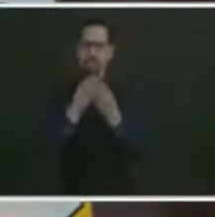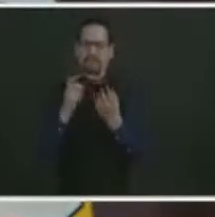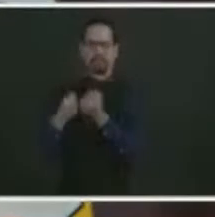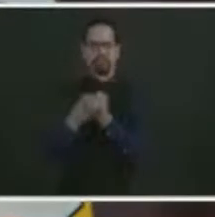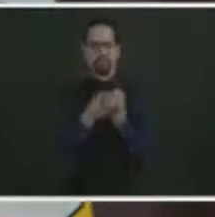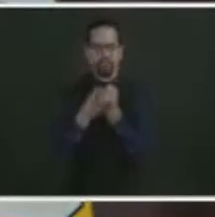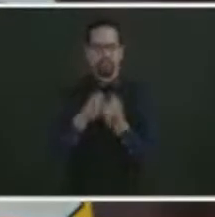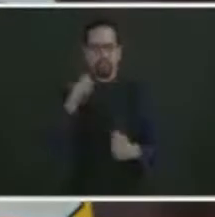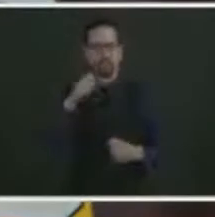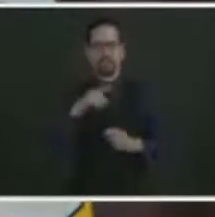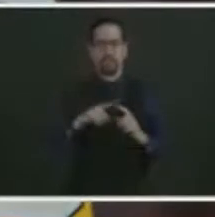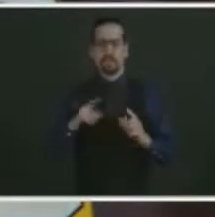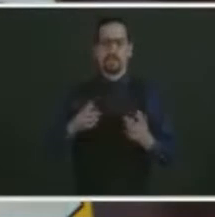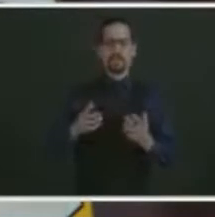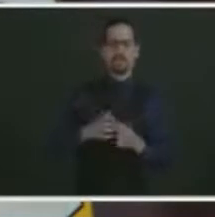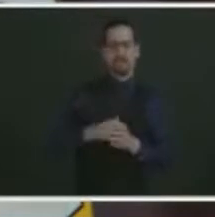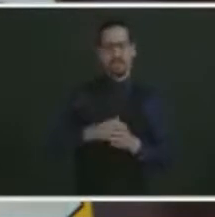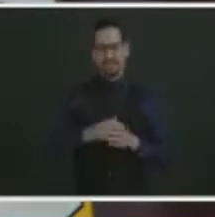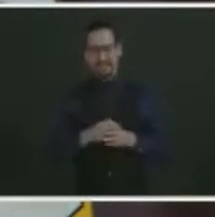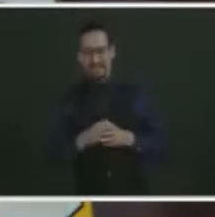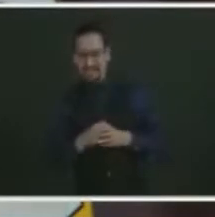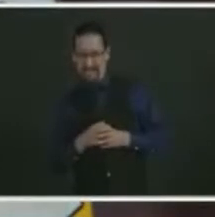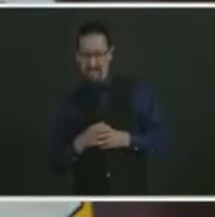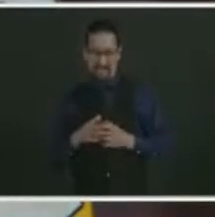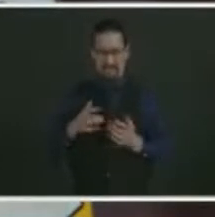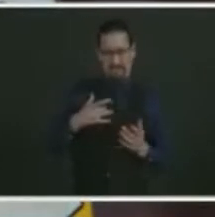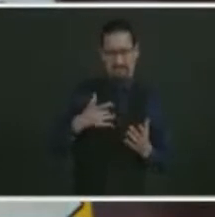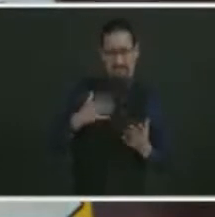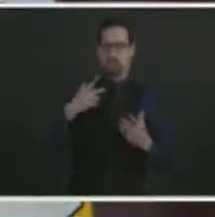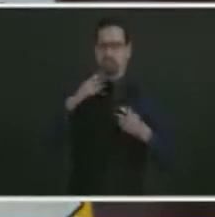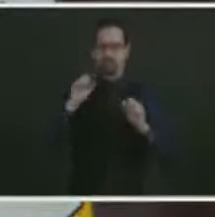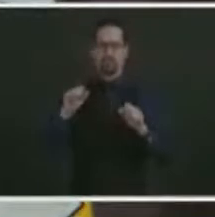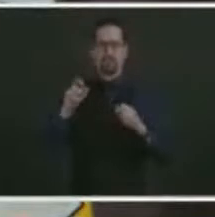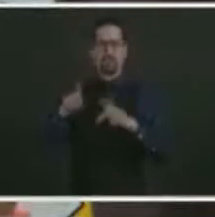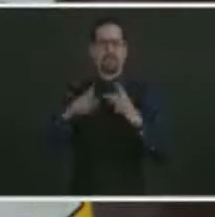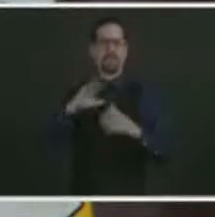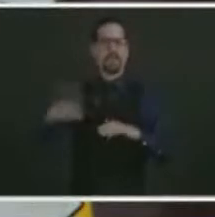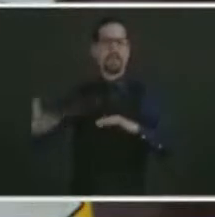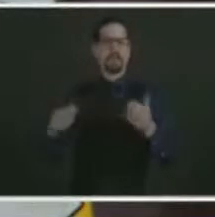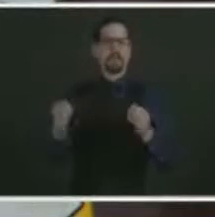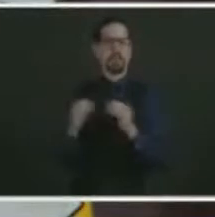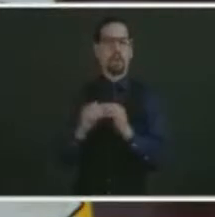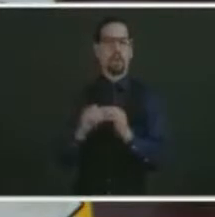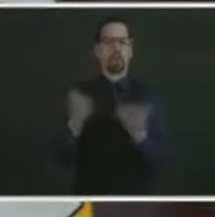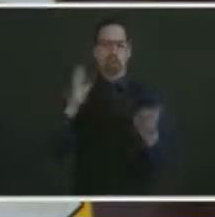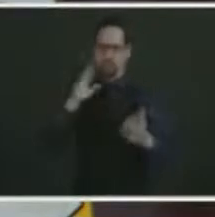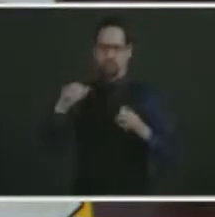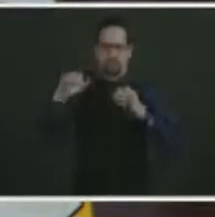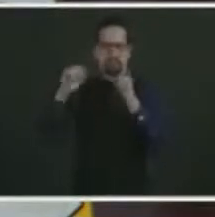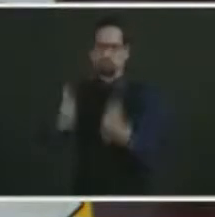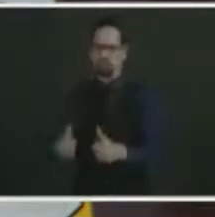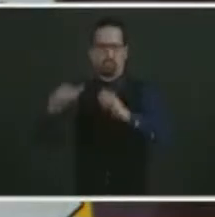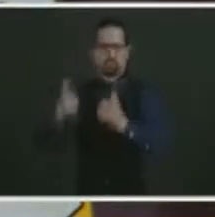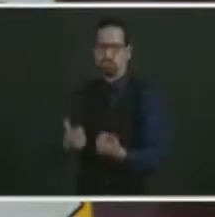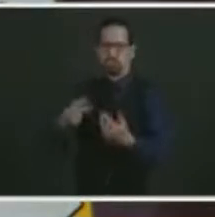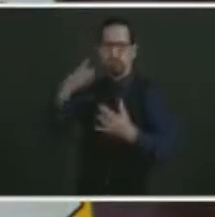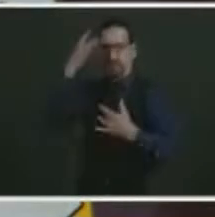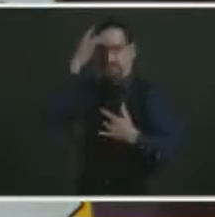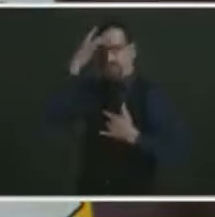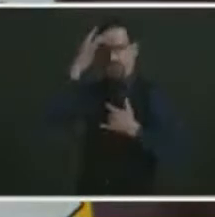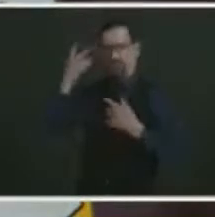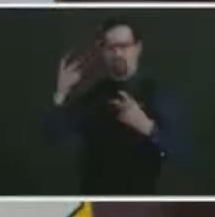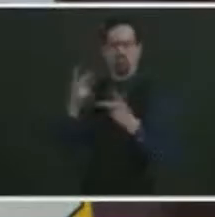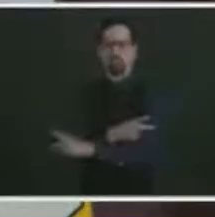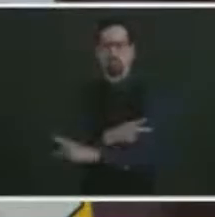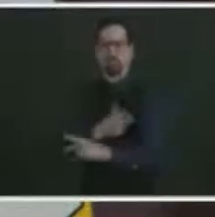but I know will cause greater loss of life, for sure. Option two is hang on for a few more weeks,